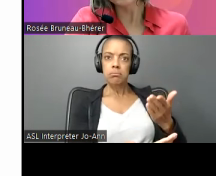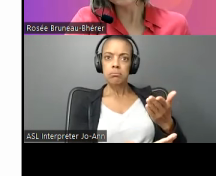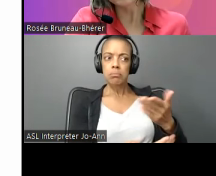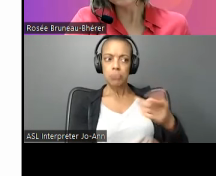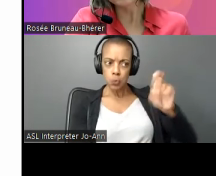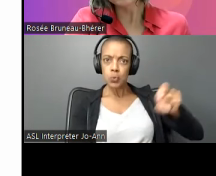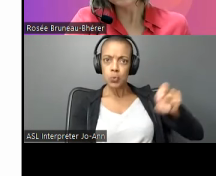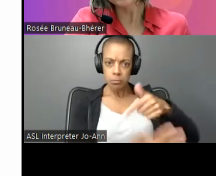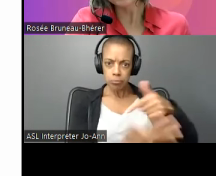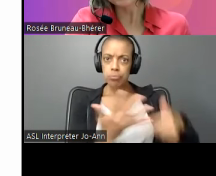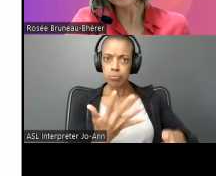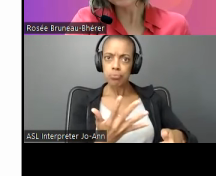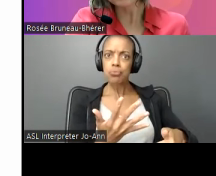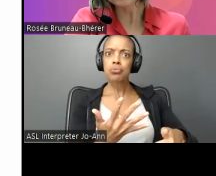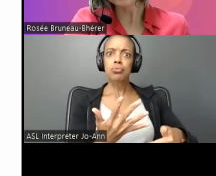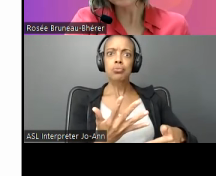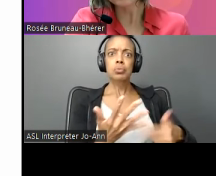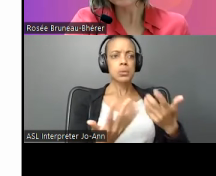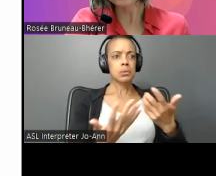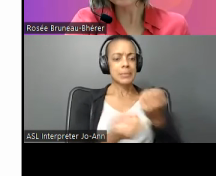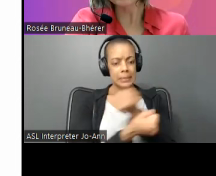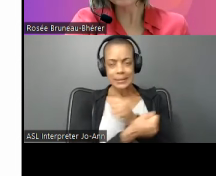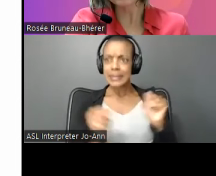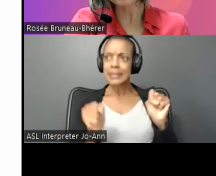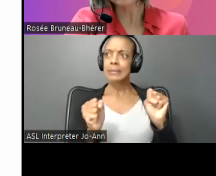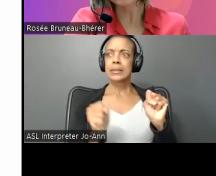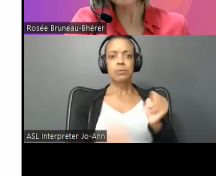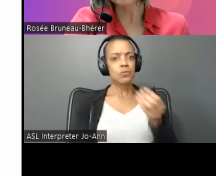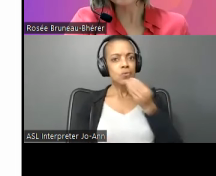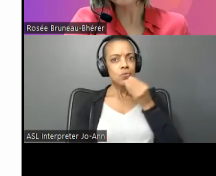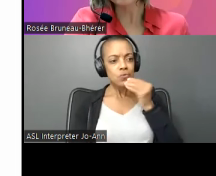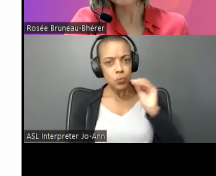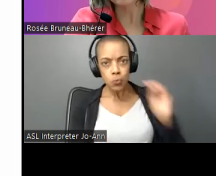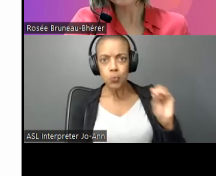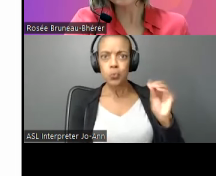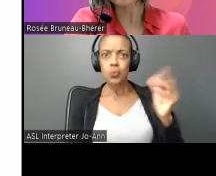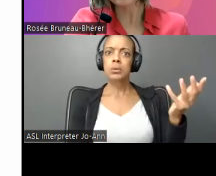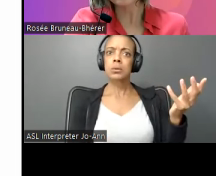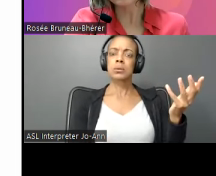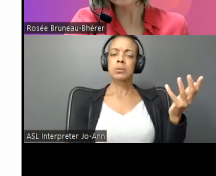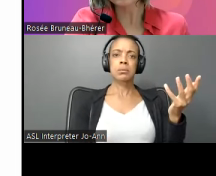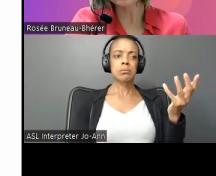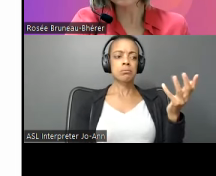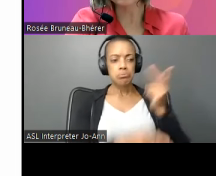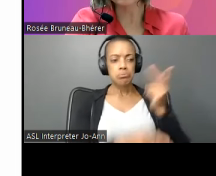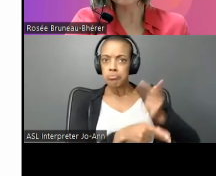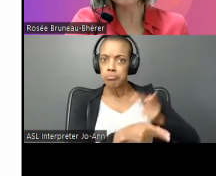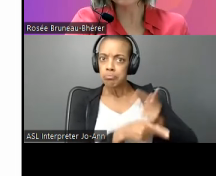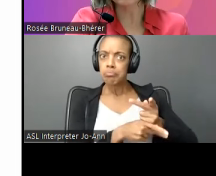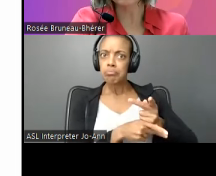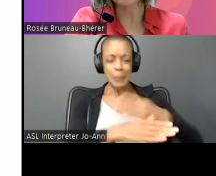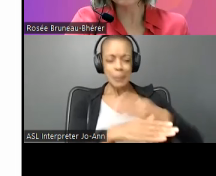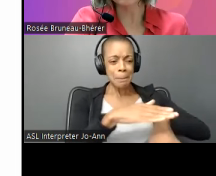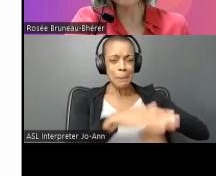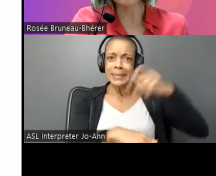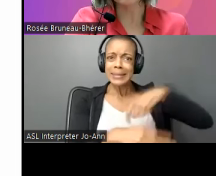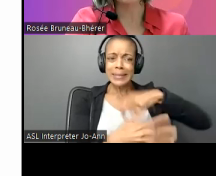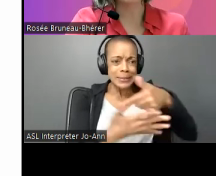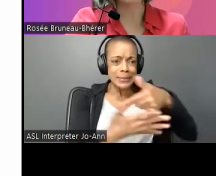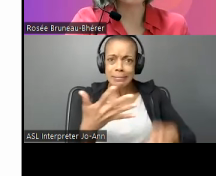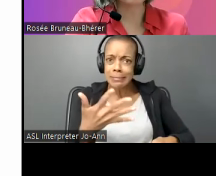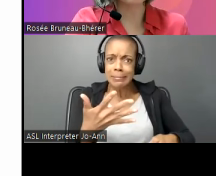has a right to security, to be fed, and to be taken care of in their basic needs, the need